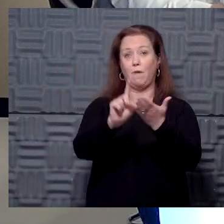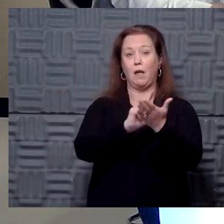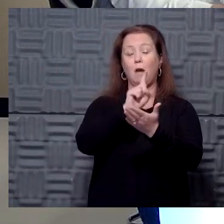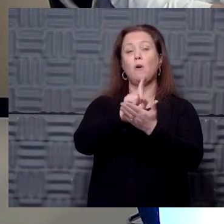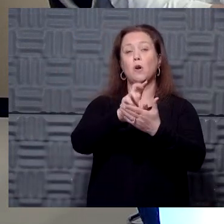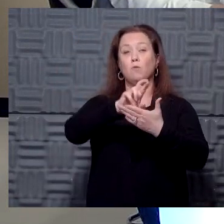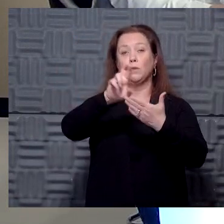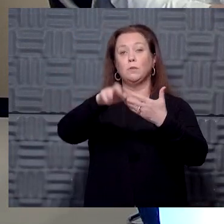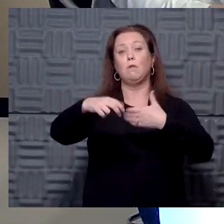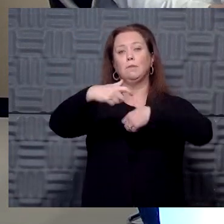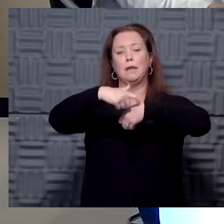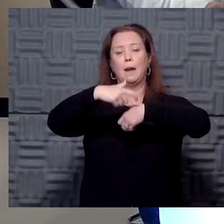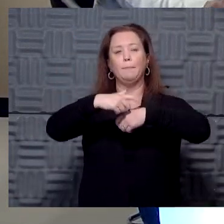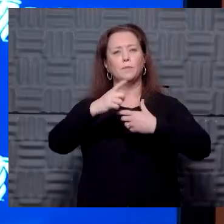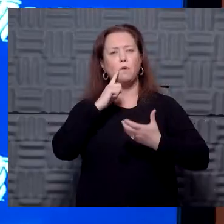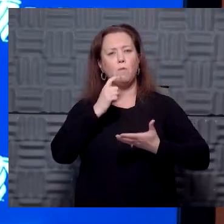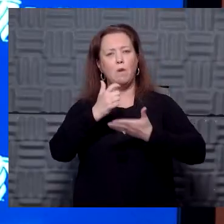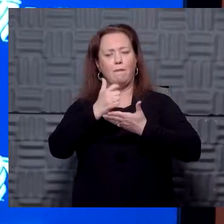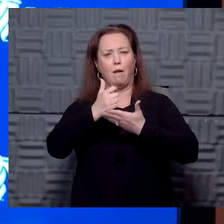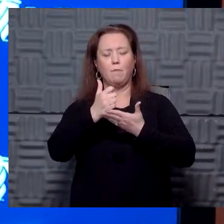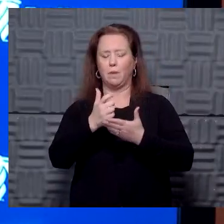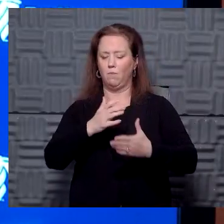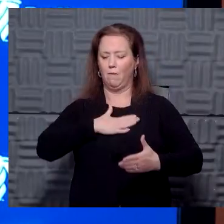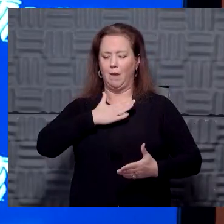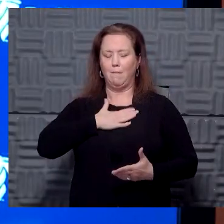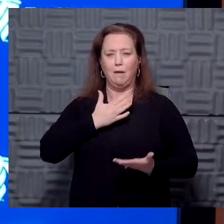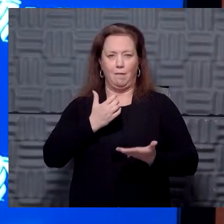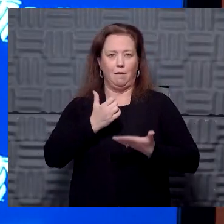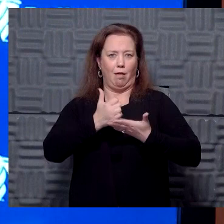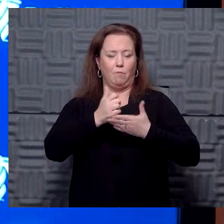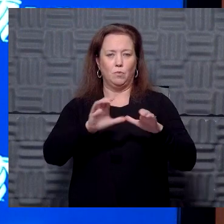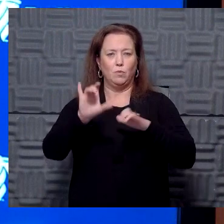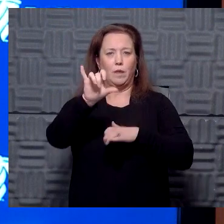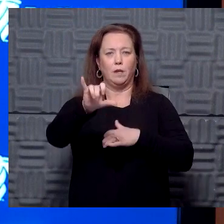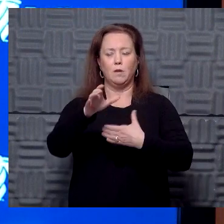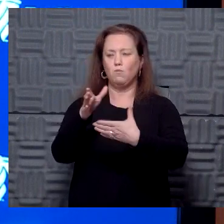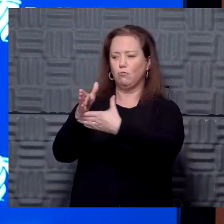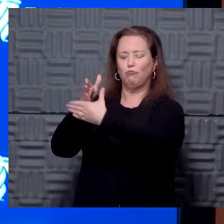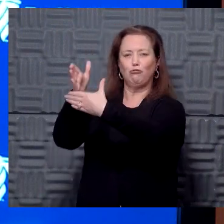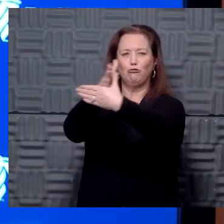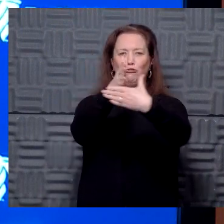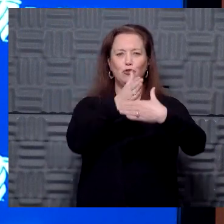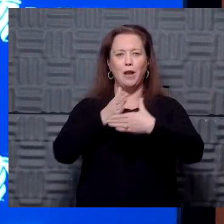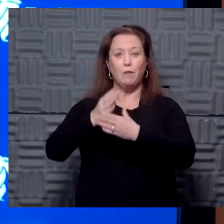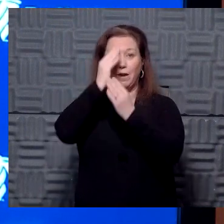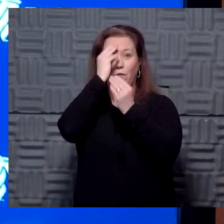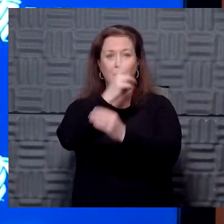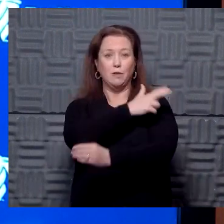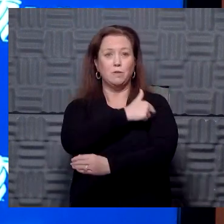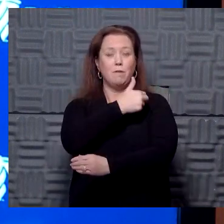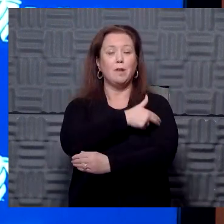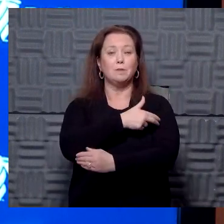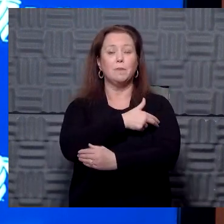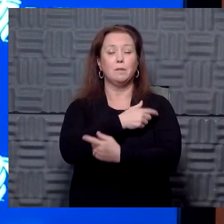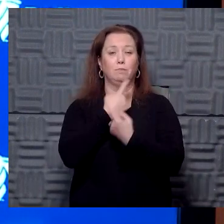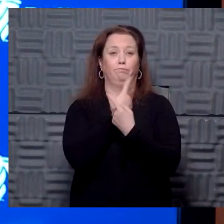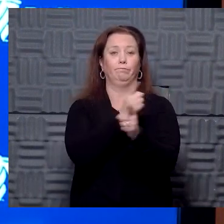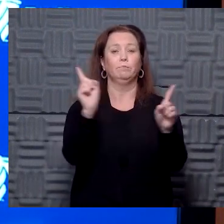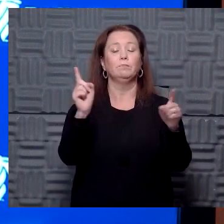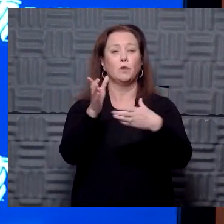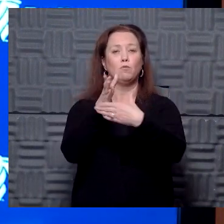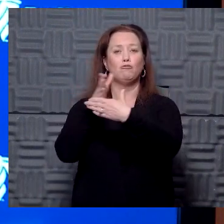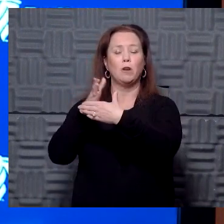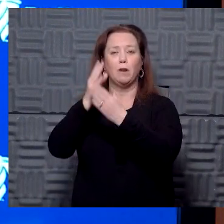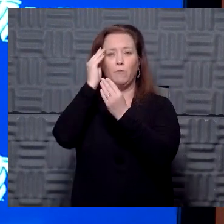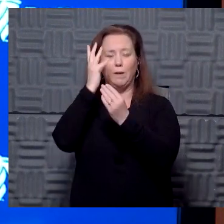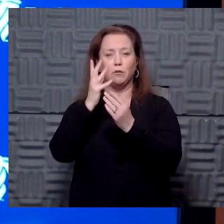hours, right. So we've helped out. We're happy to do that. And we're sharing information across hospitals about testing capabilities as well. And so we're trying to